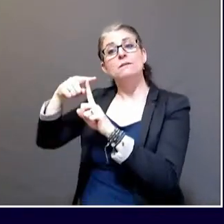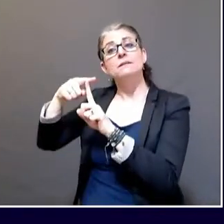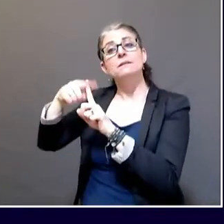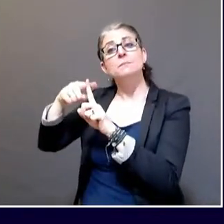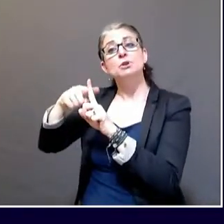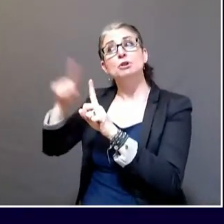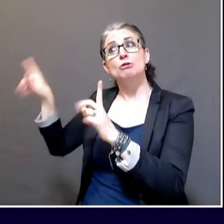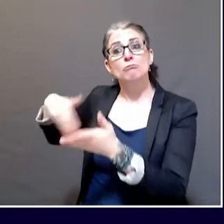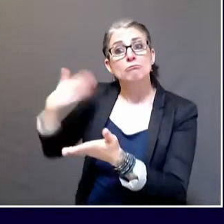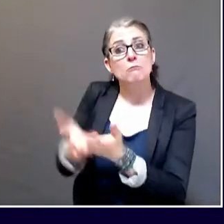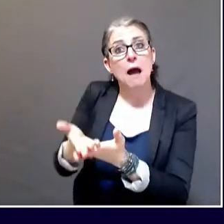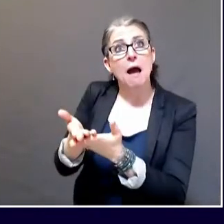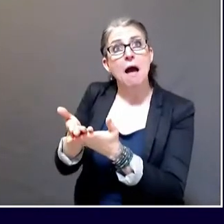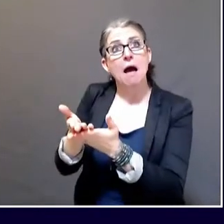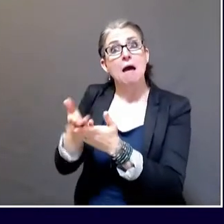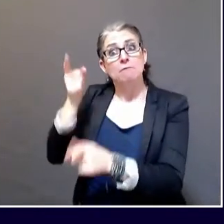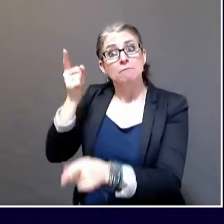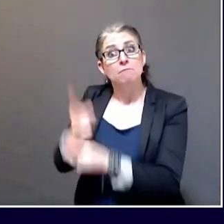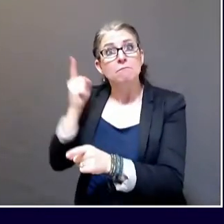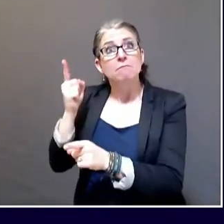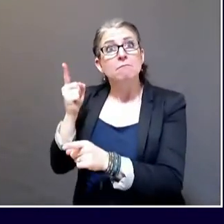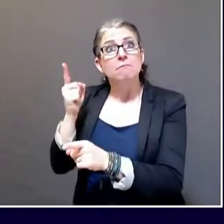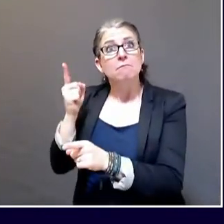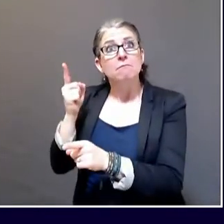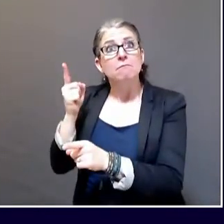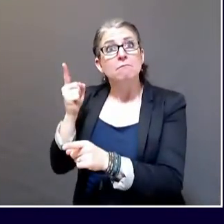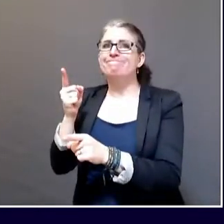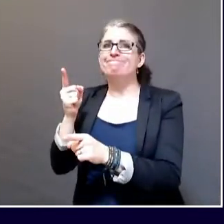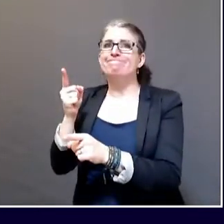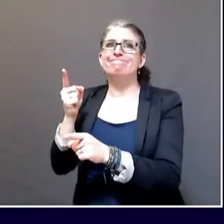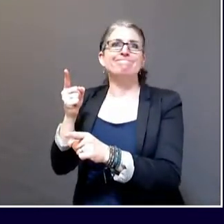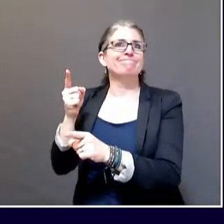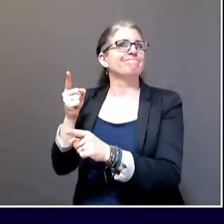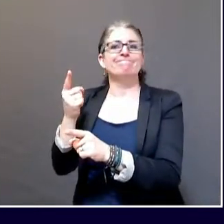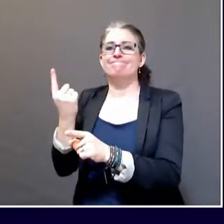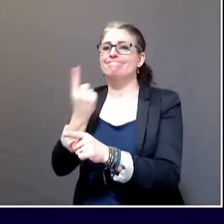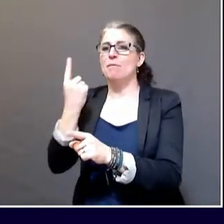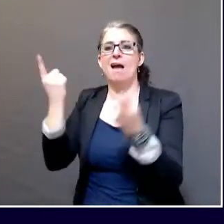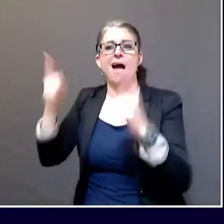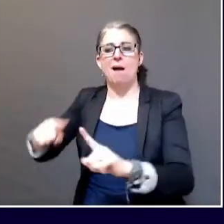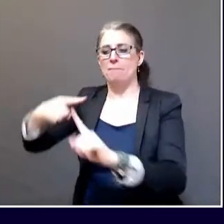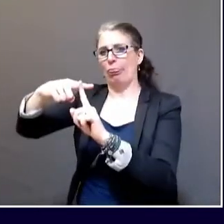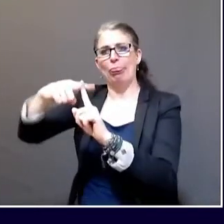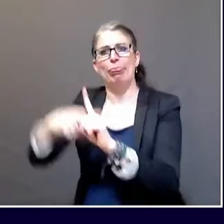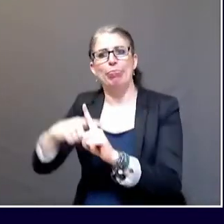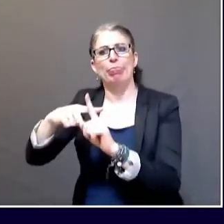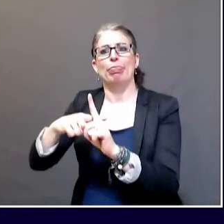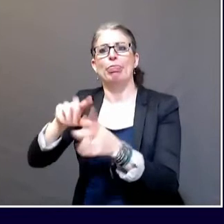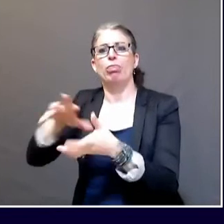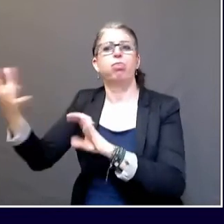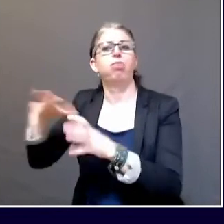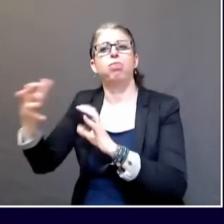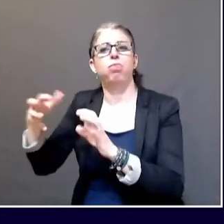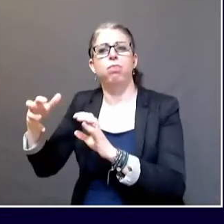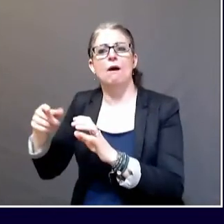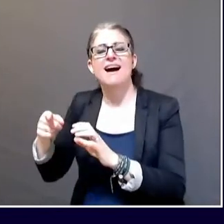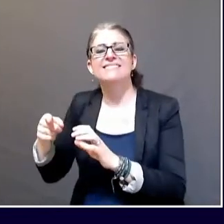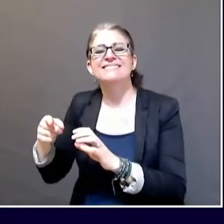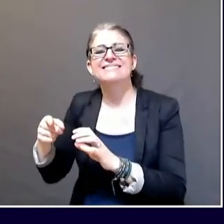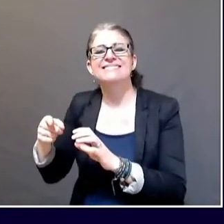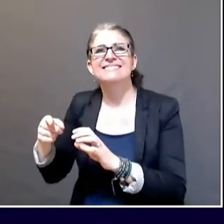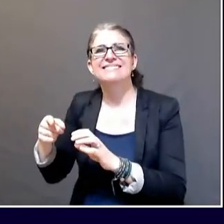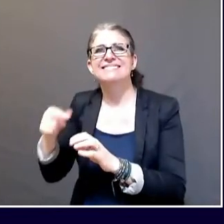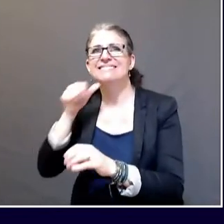point during the shipment of that box of Moderna vaccine, the required minimum temperature had been